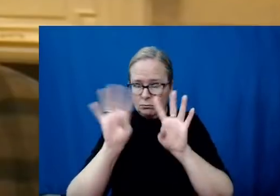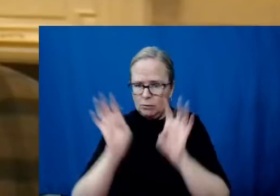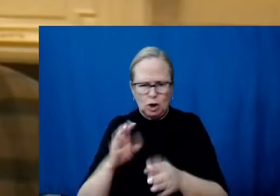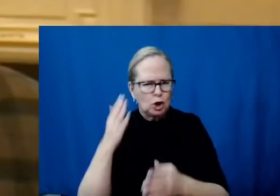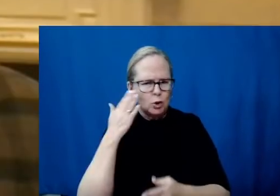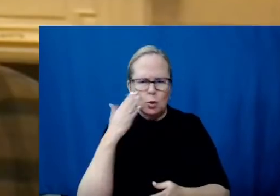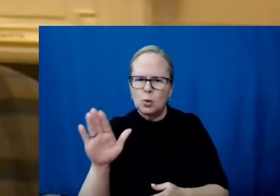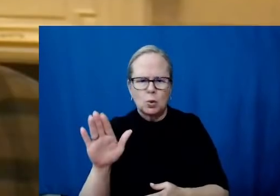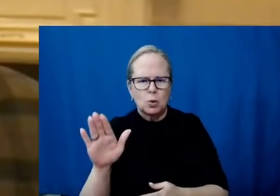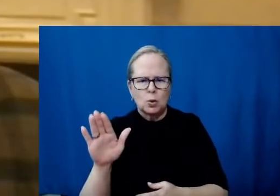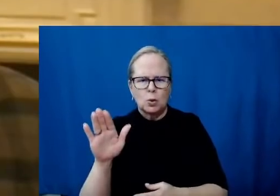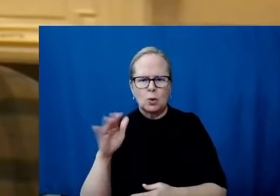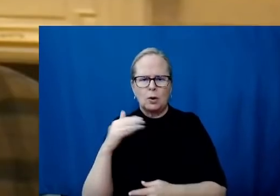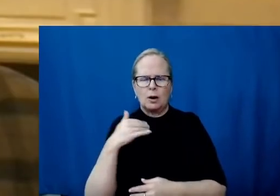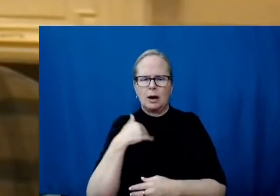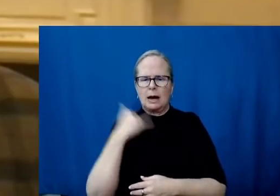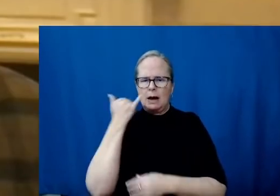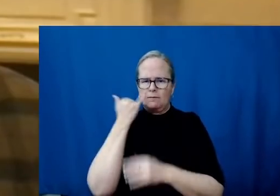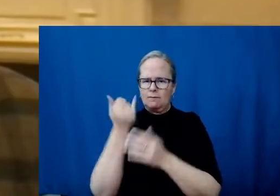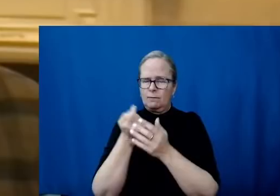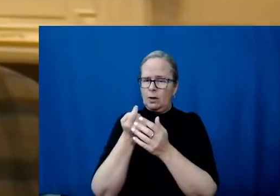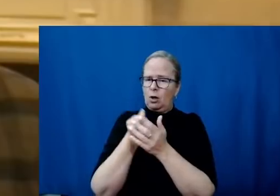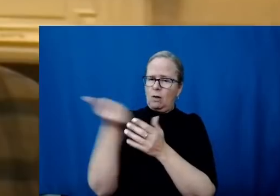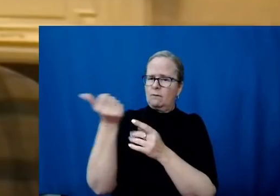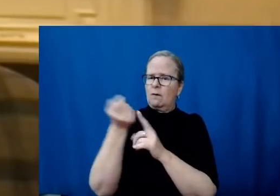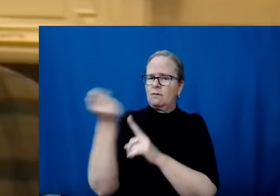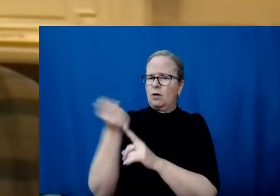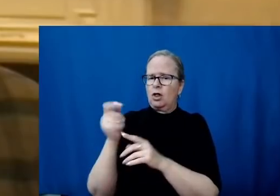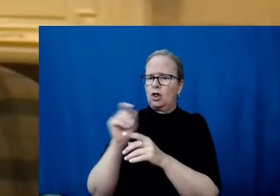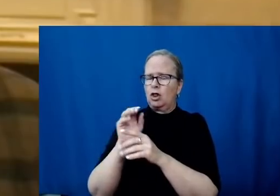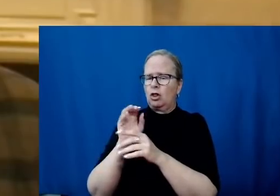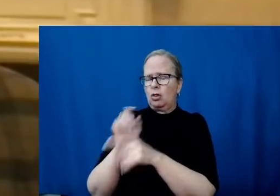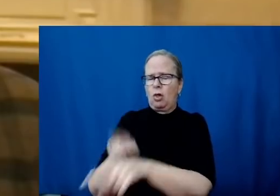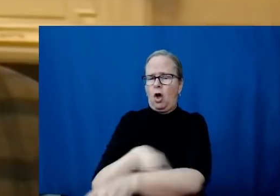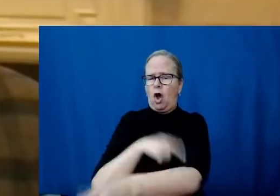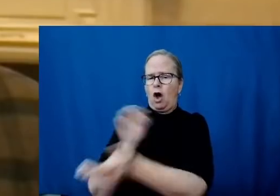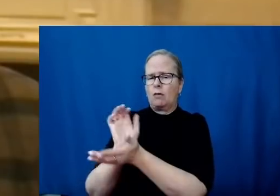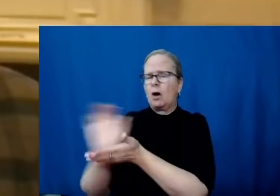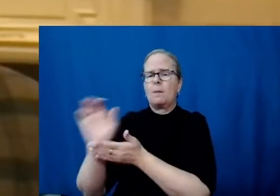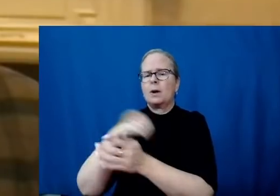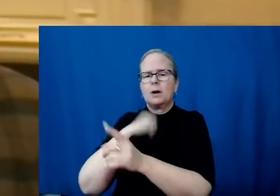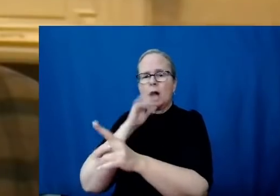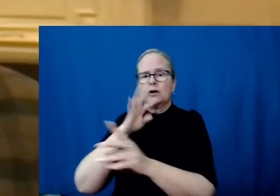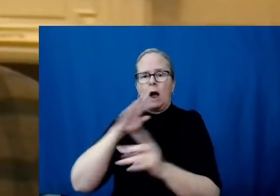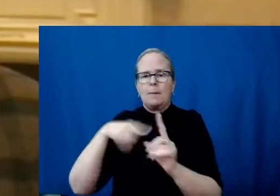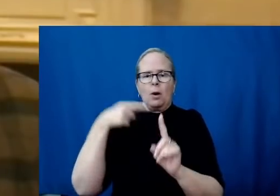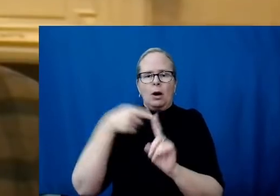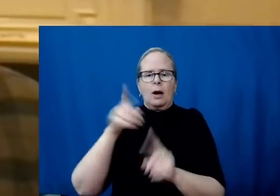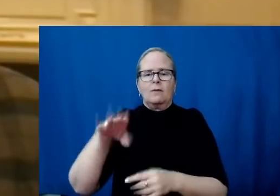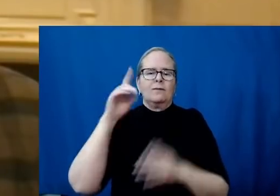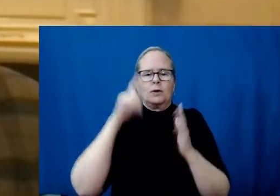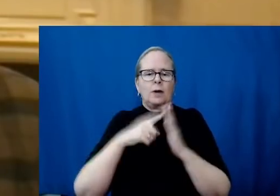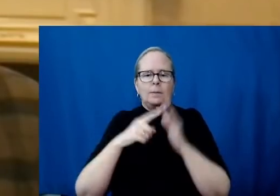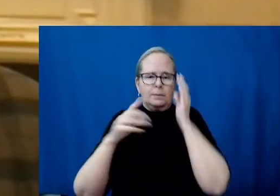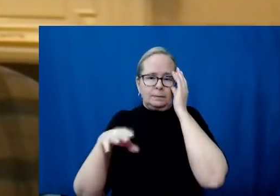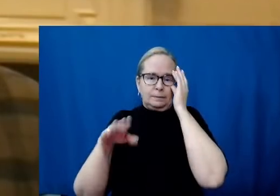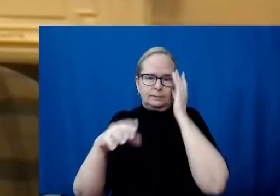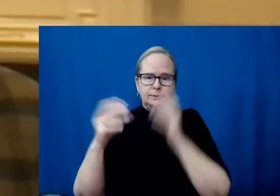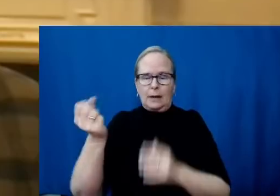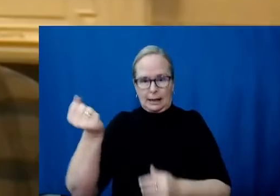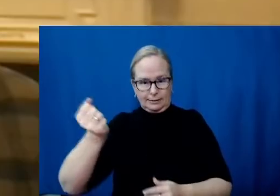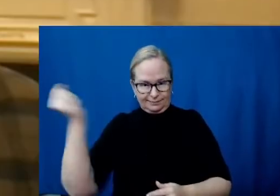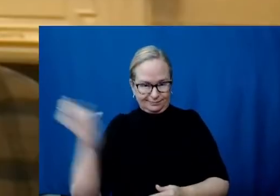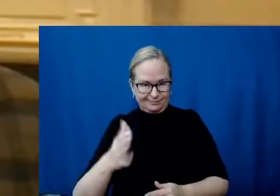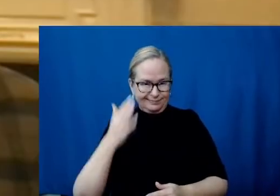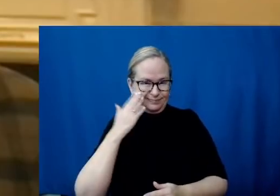really missing the long COVID aspect. If you had to roll a dice and 2 out of the 6 rolls would end up with you